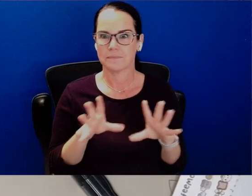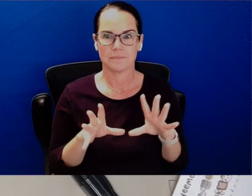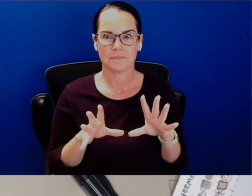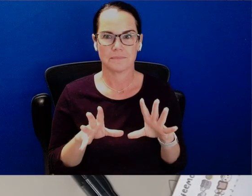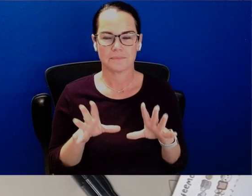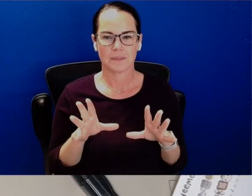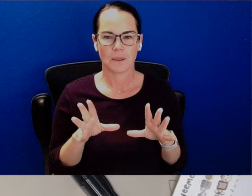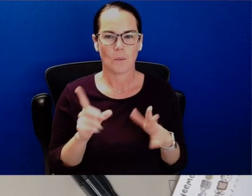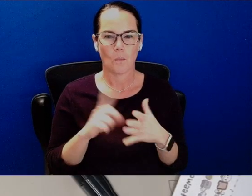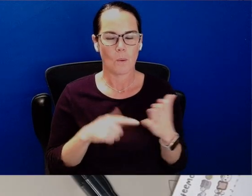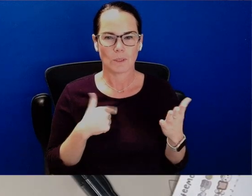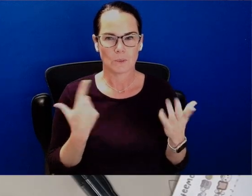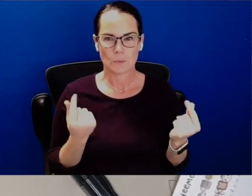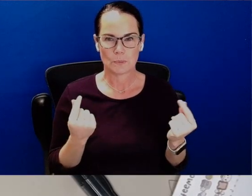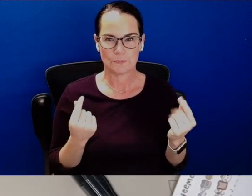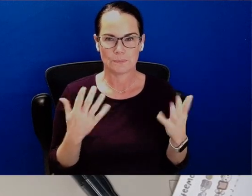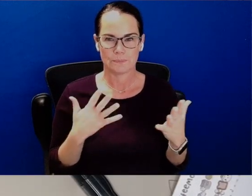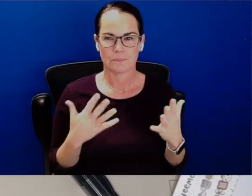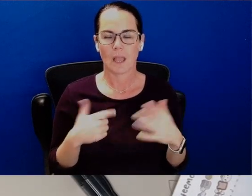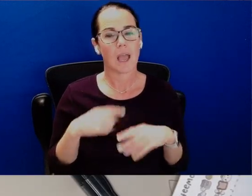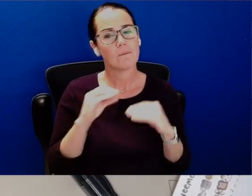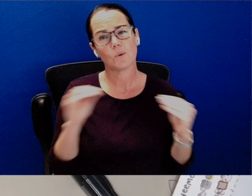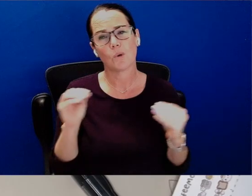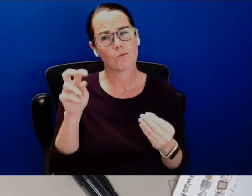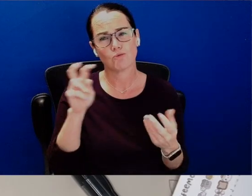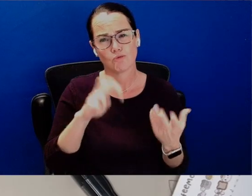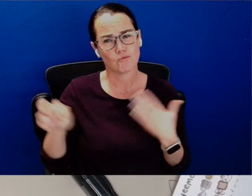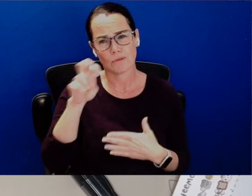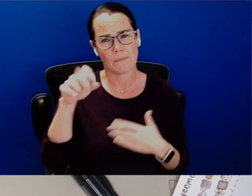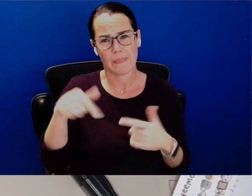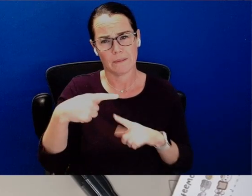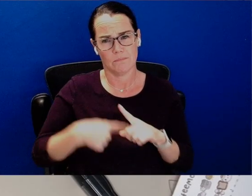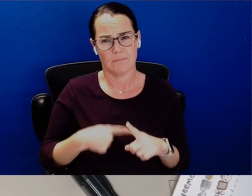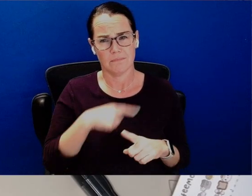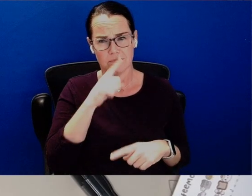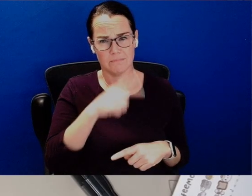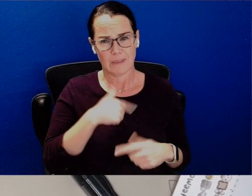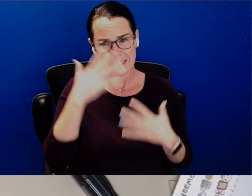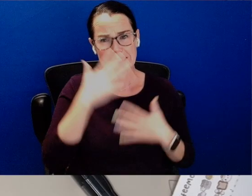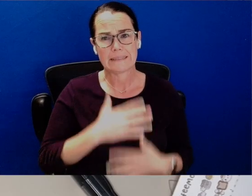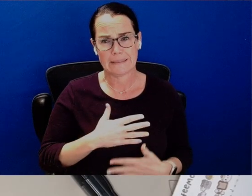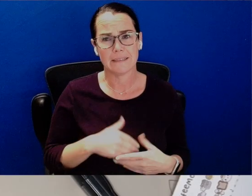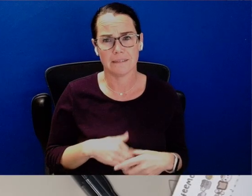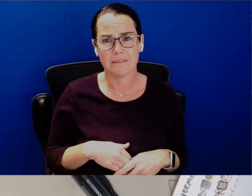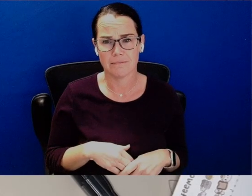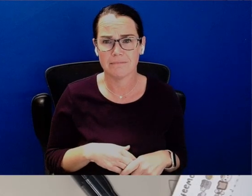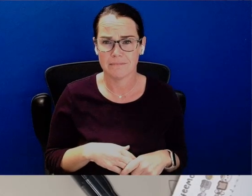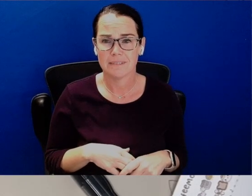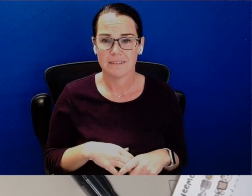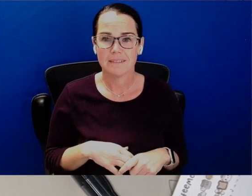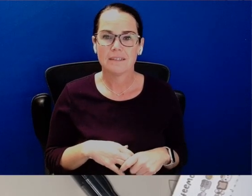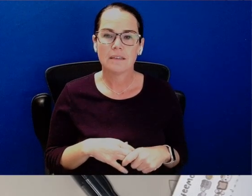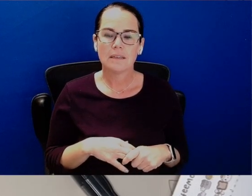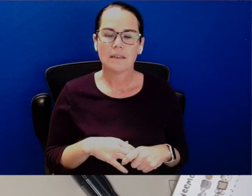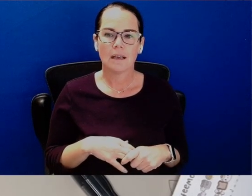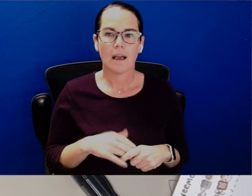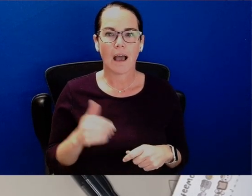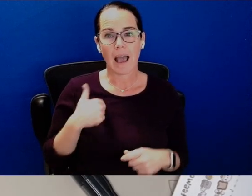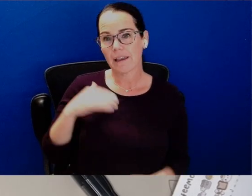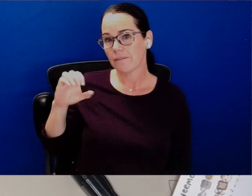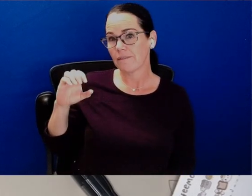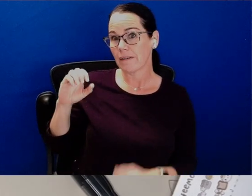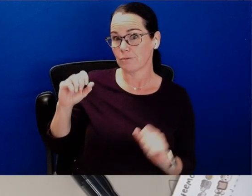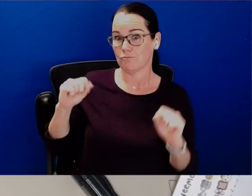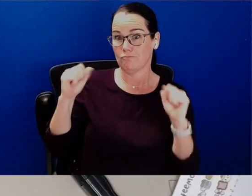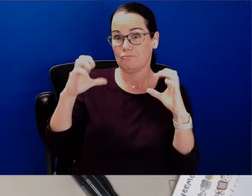Okay, where was I? I don't have any trips this month, and that makes me actually quite sad. I do have an epic